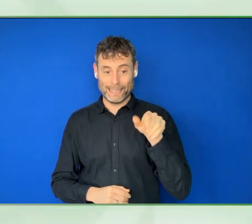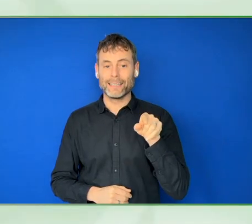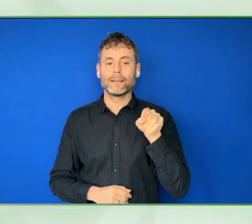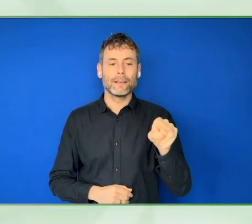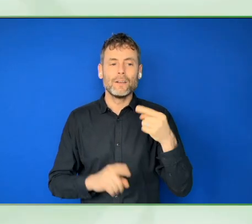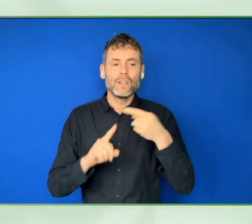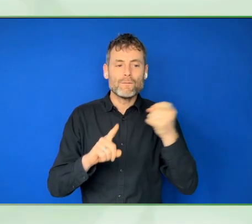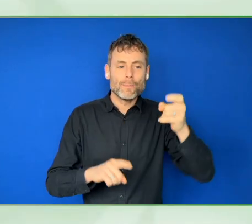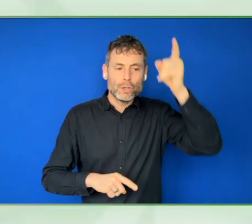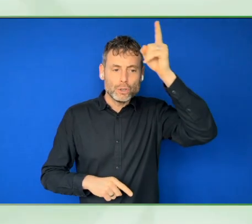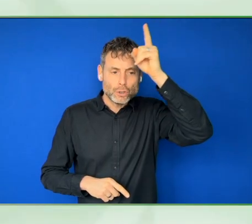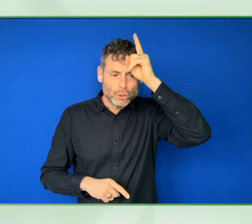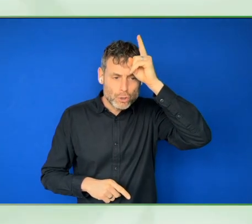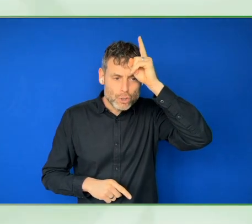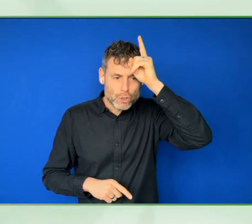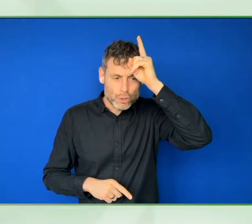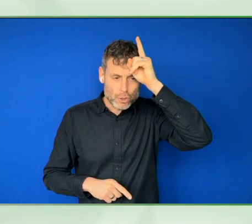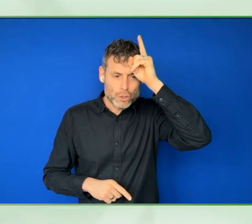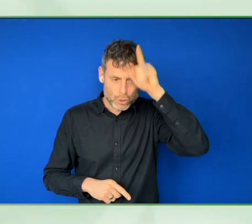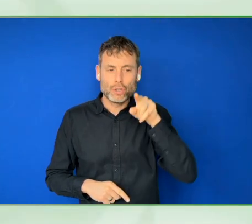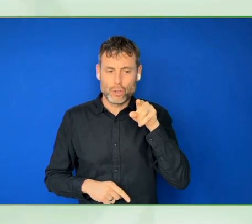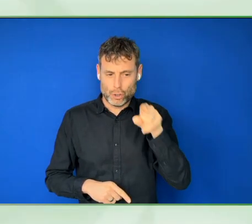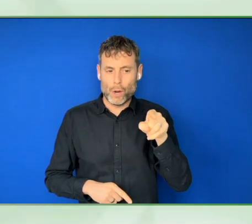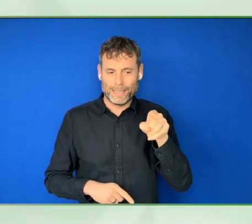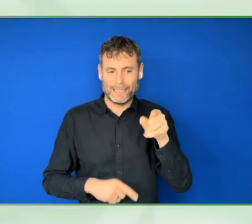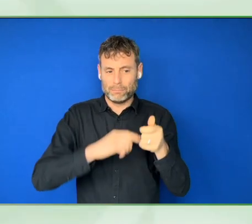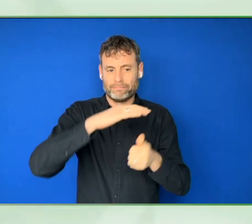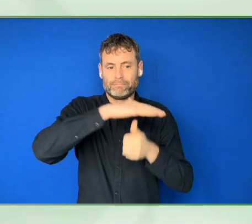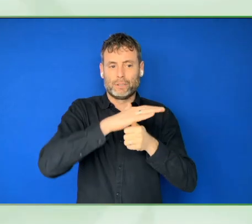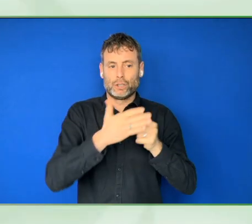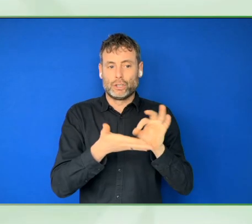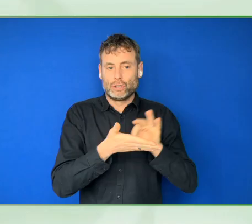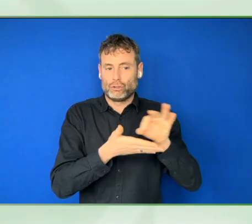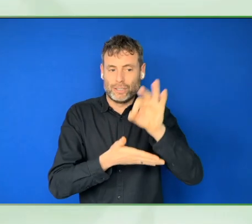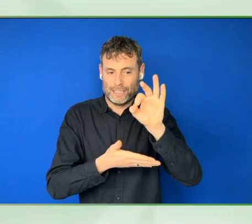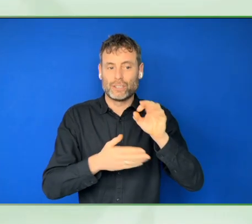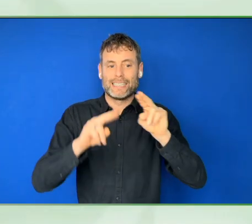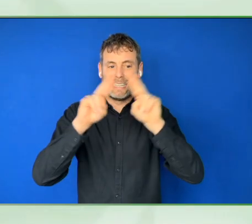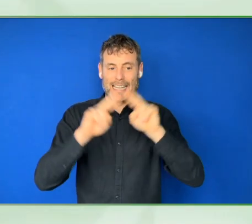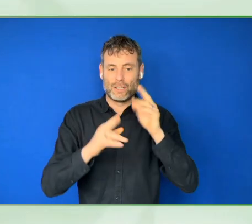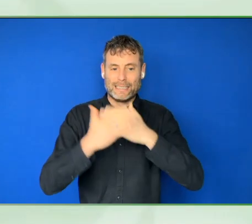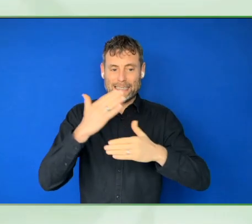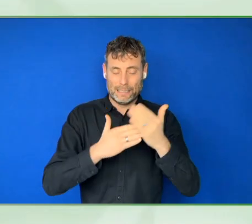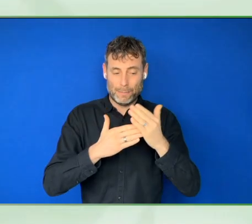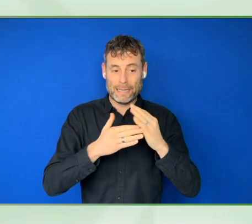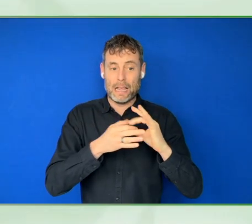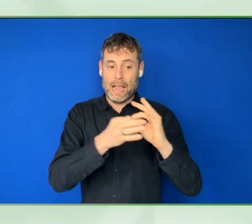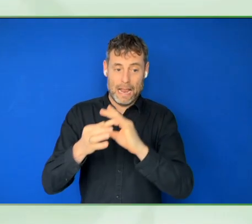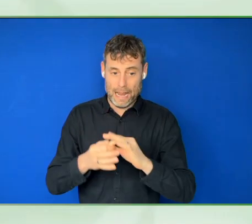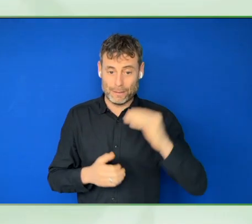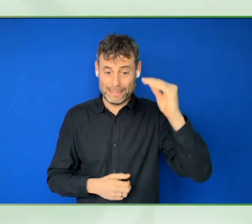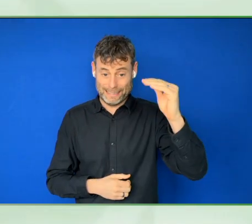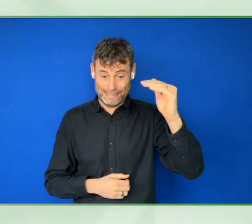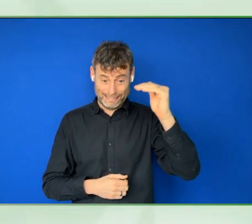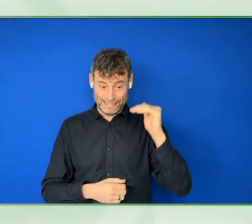Accessibility Consultant, broadcaster, author. And it says here you're the most influential disabled person in the UK. So maybe we have